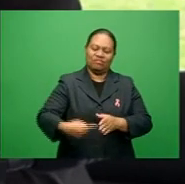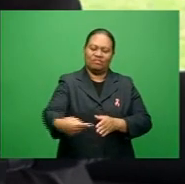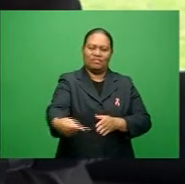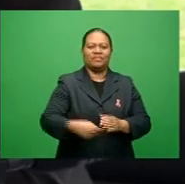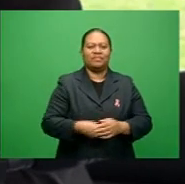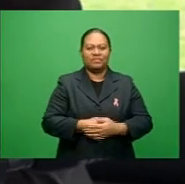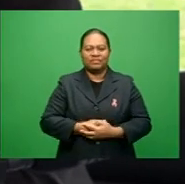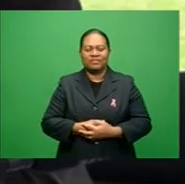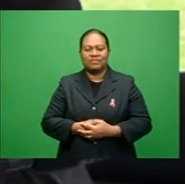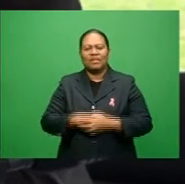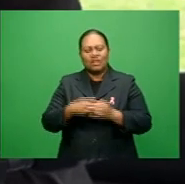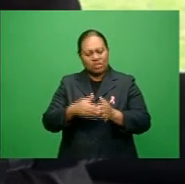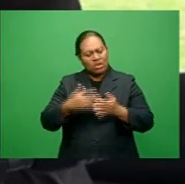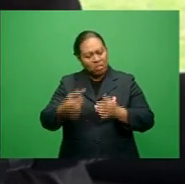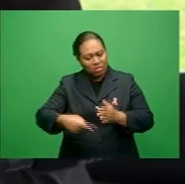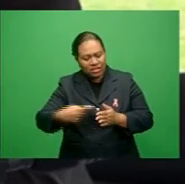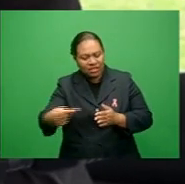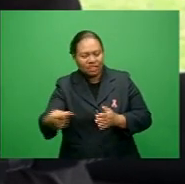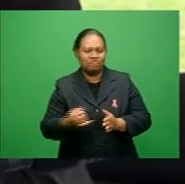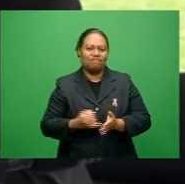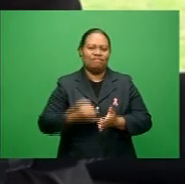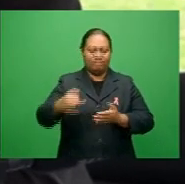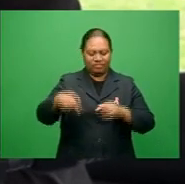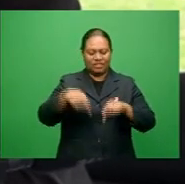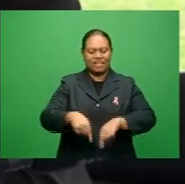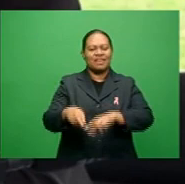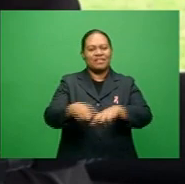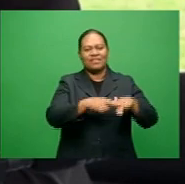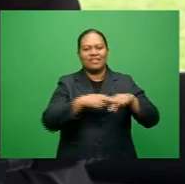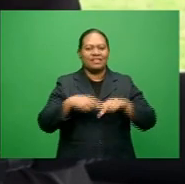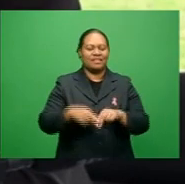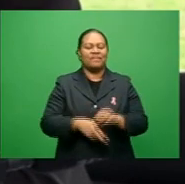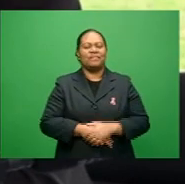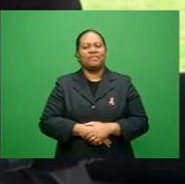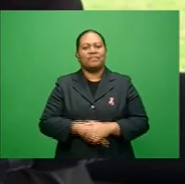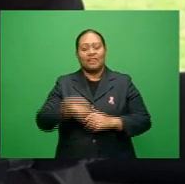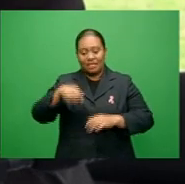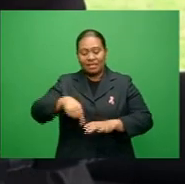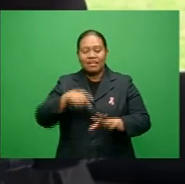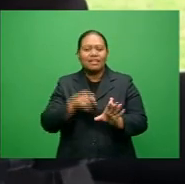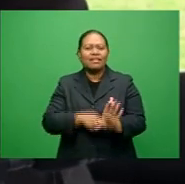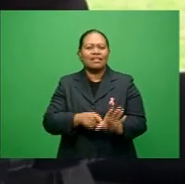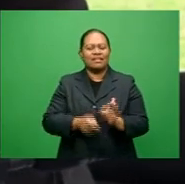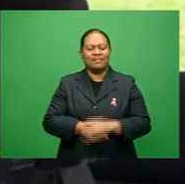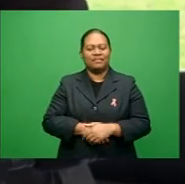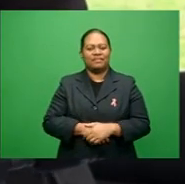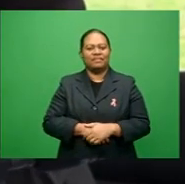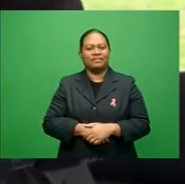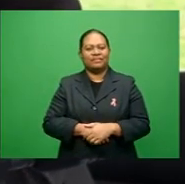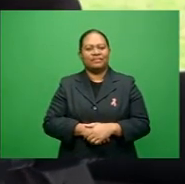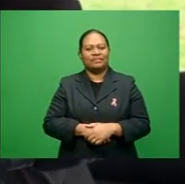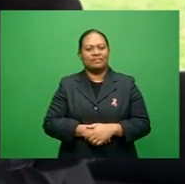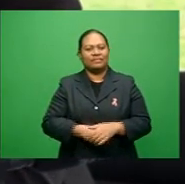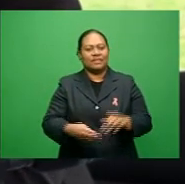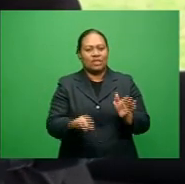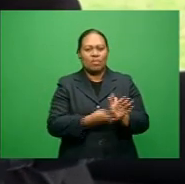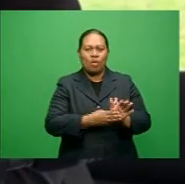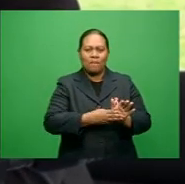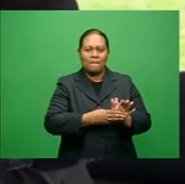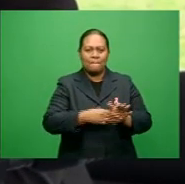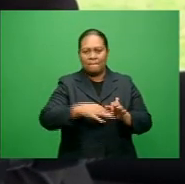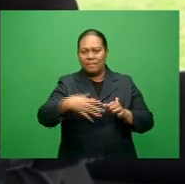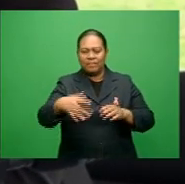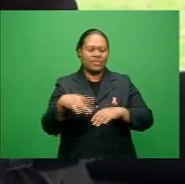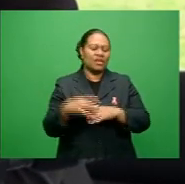Mobil continuing to invest in its presence in Fiji. And earlier this year, ladies and gentlemen, Mobil Oil Fiji has